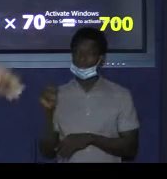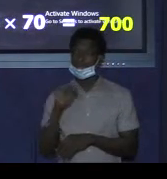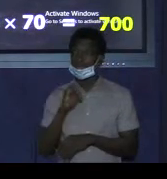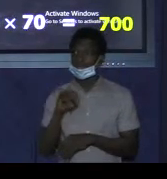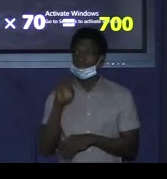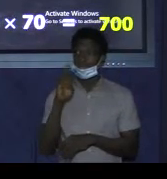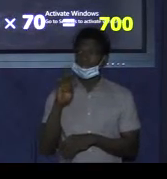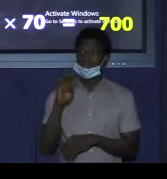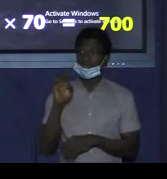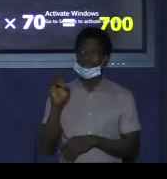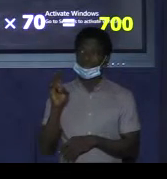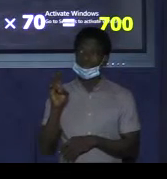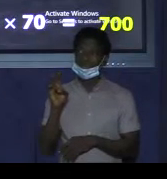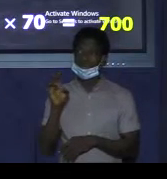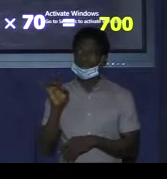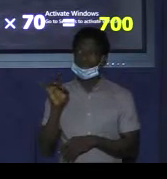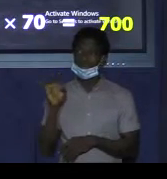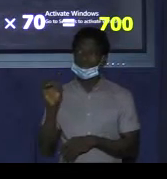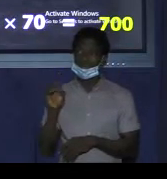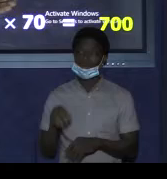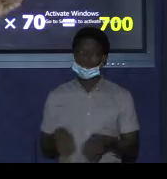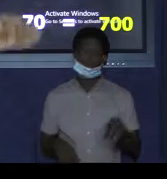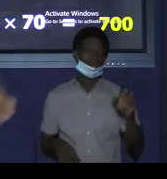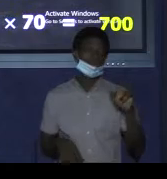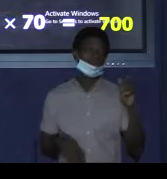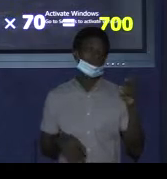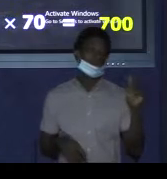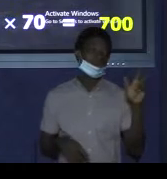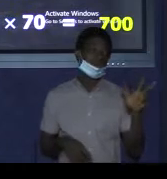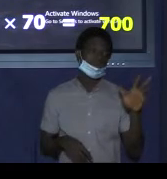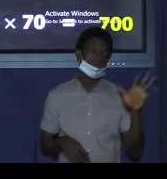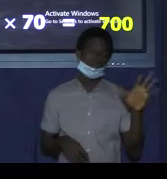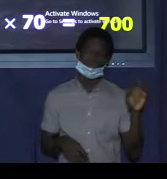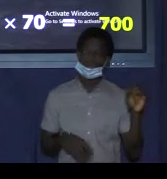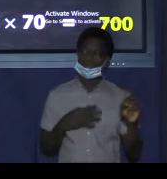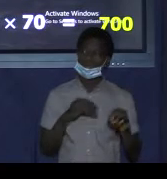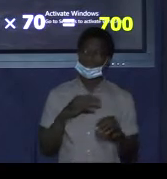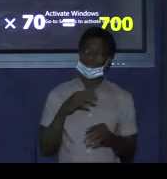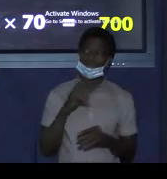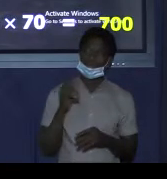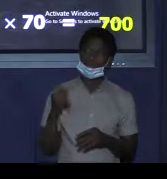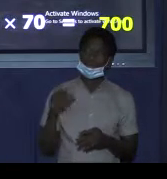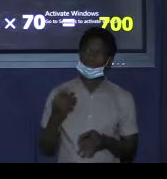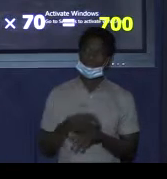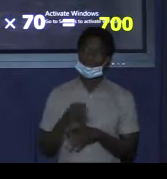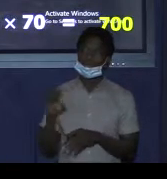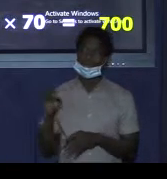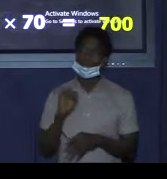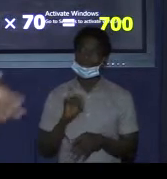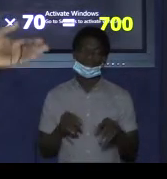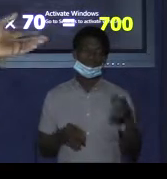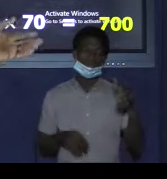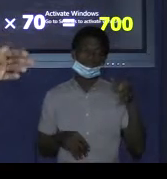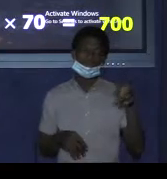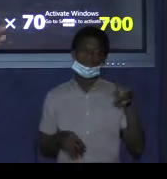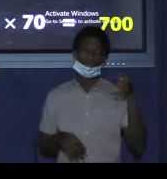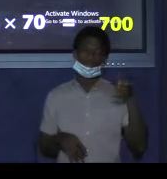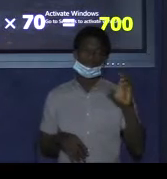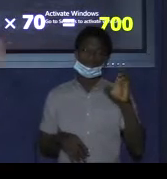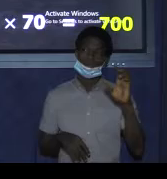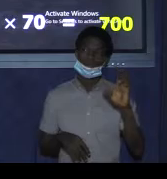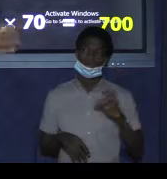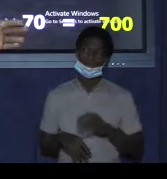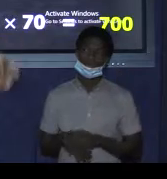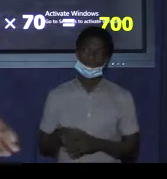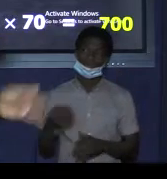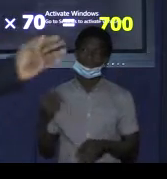times 12 is 480. 7 times 50 is 350. And finally, 10 times 70 is